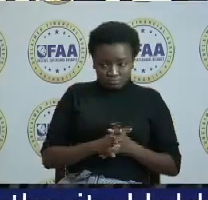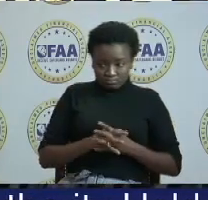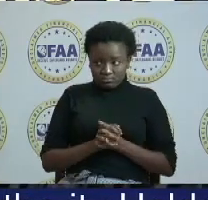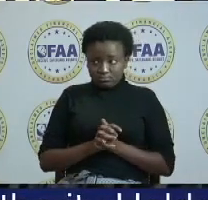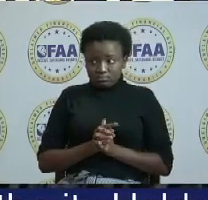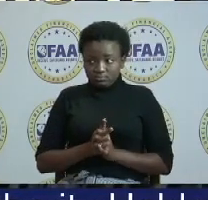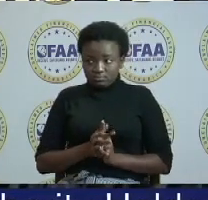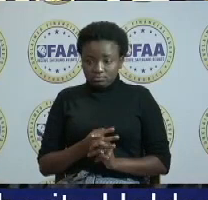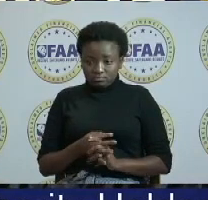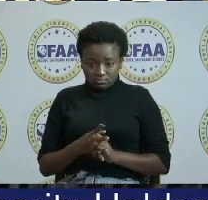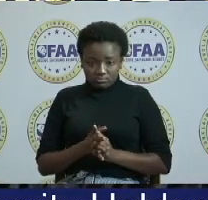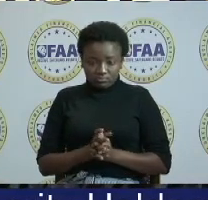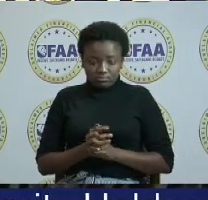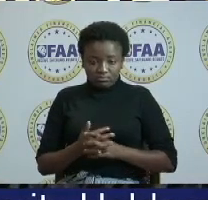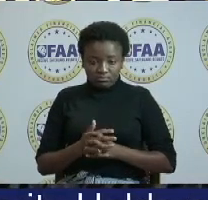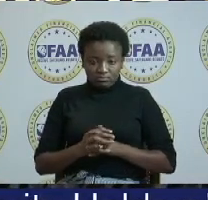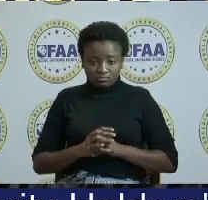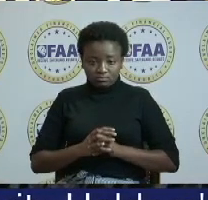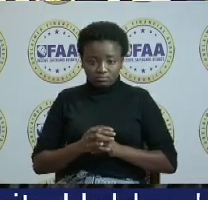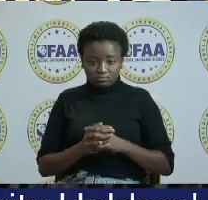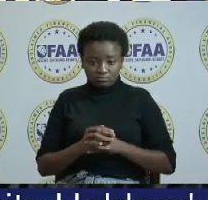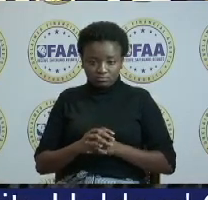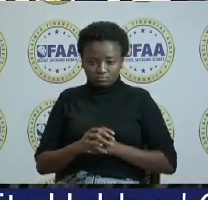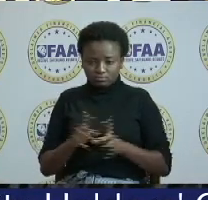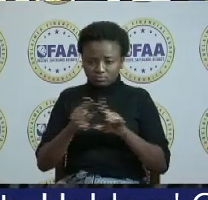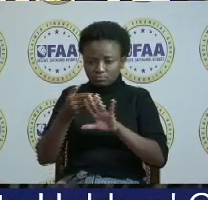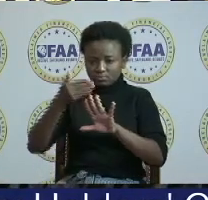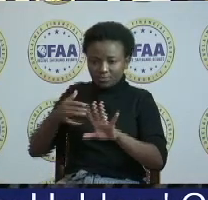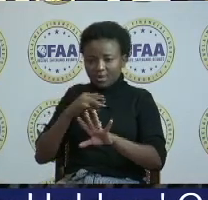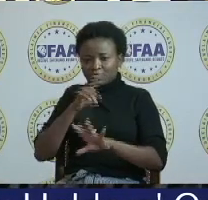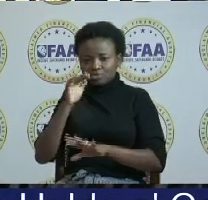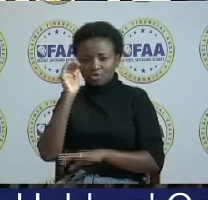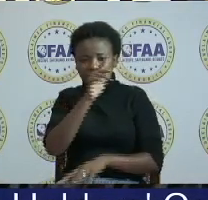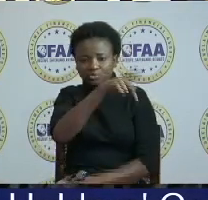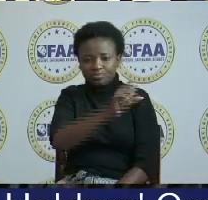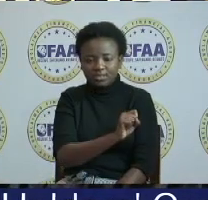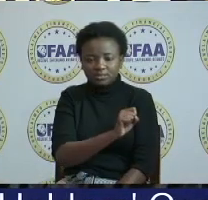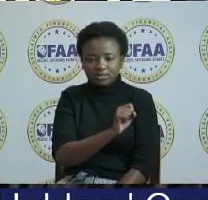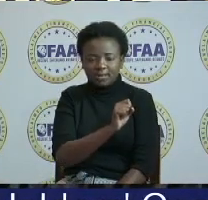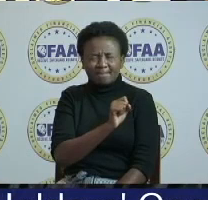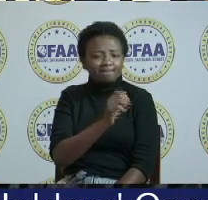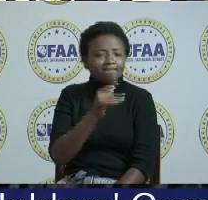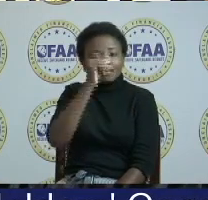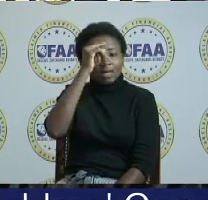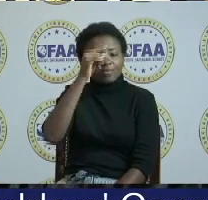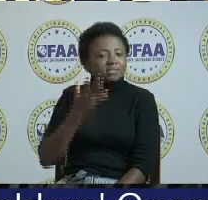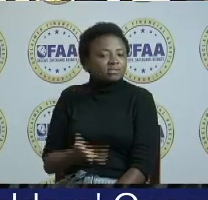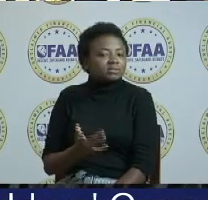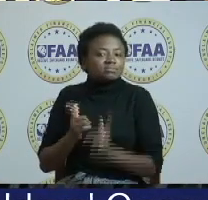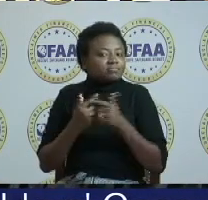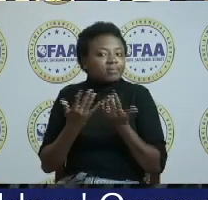this also goes to continue to cement that question that was asked to the PS in regards to what does the government then